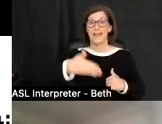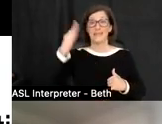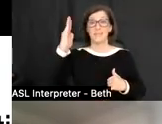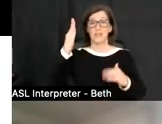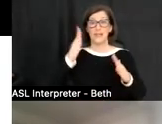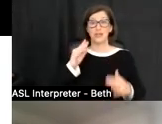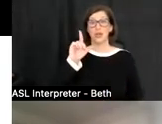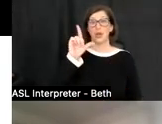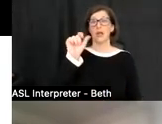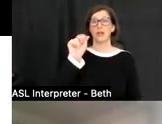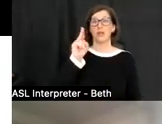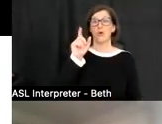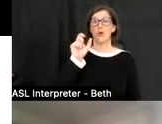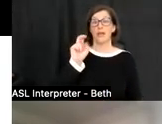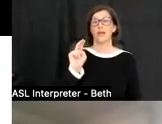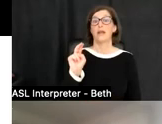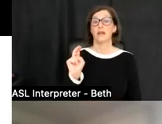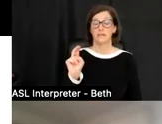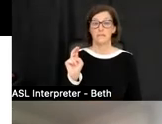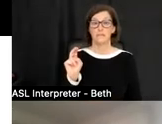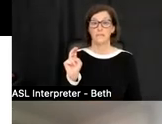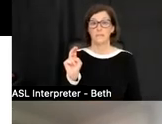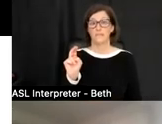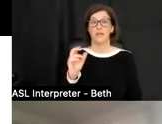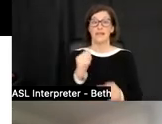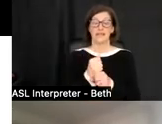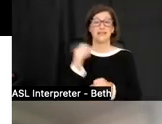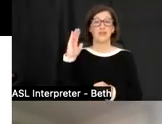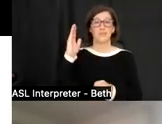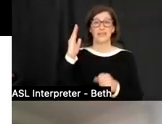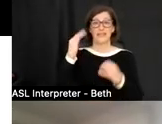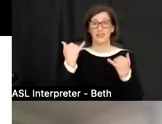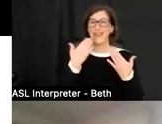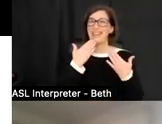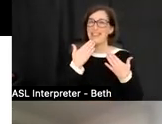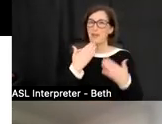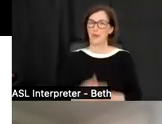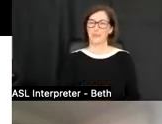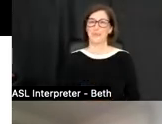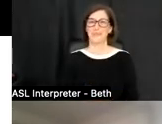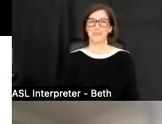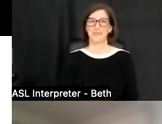to Lauren to get to the presentations. Thank you.